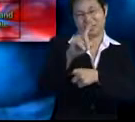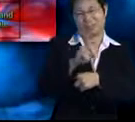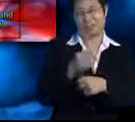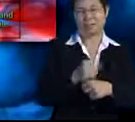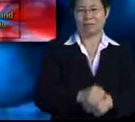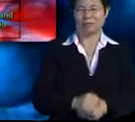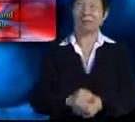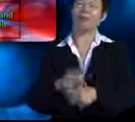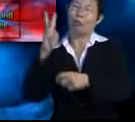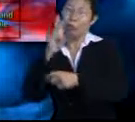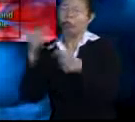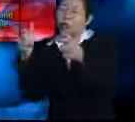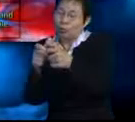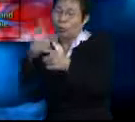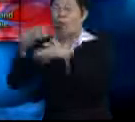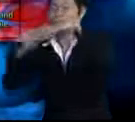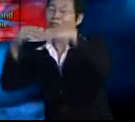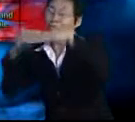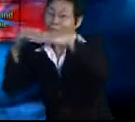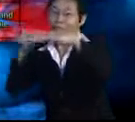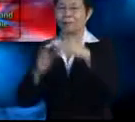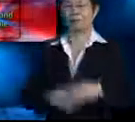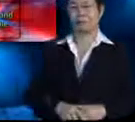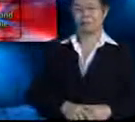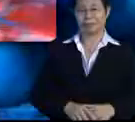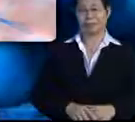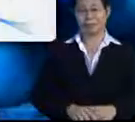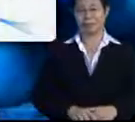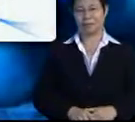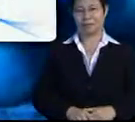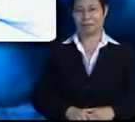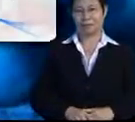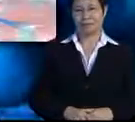aquatic vertebrates, small and flexible.